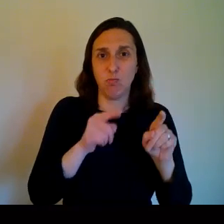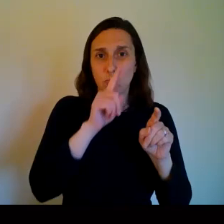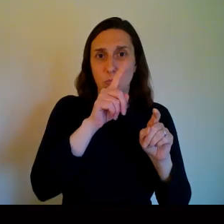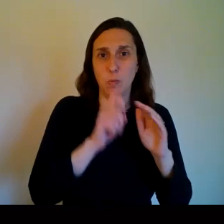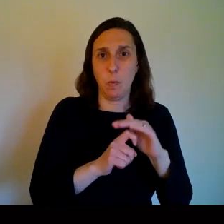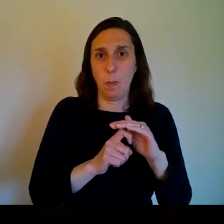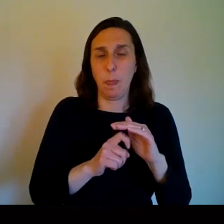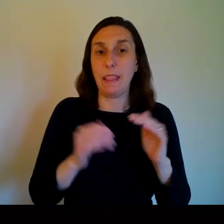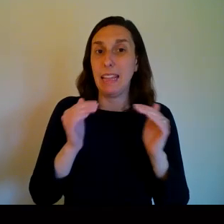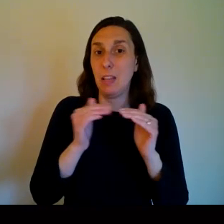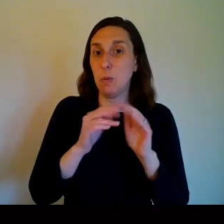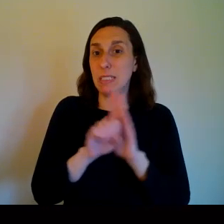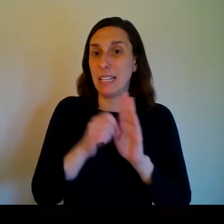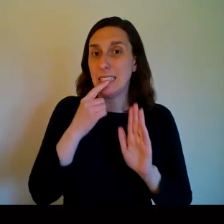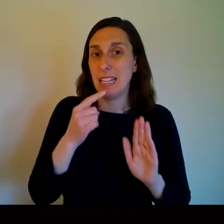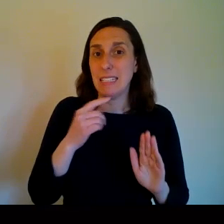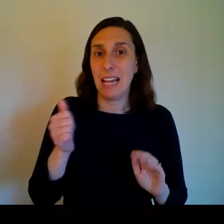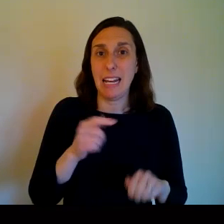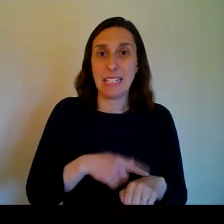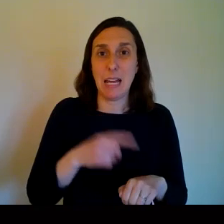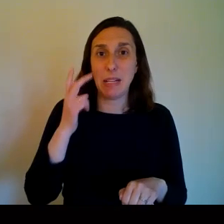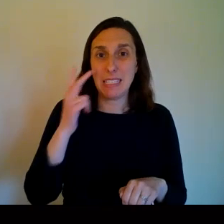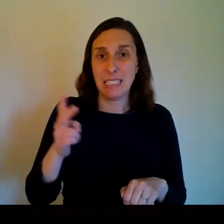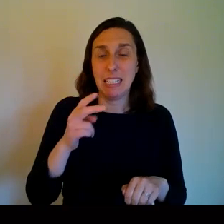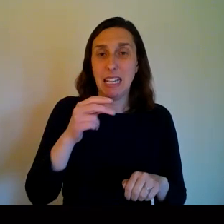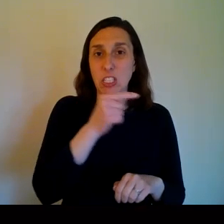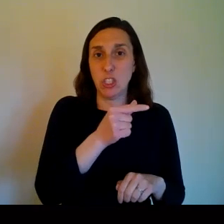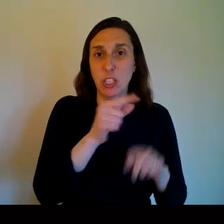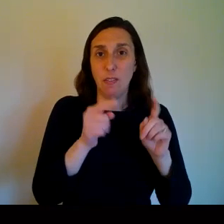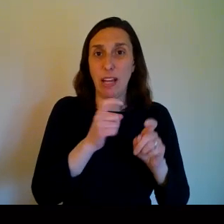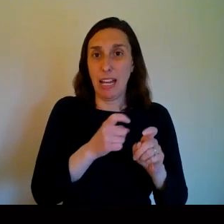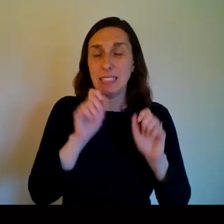I see g of x, I can replace it with this rule.